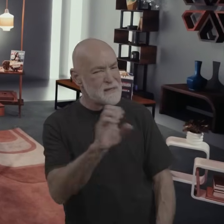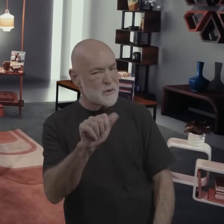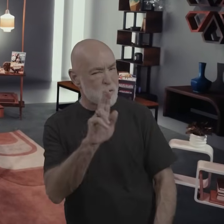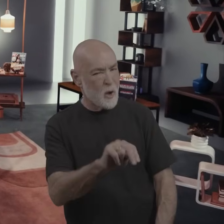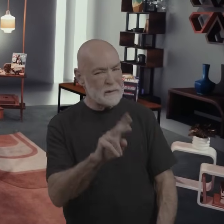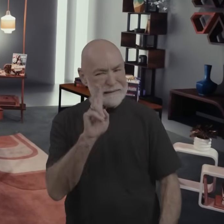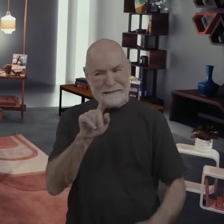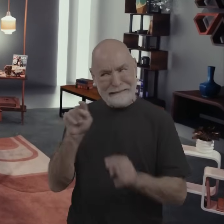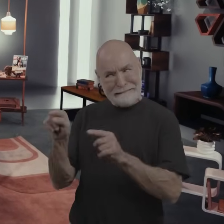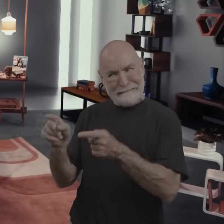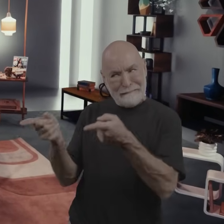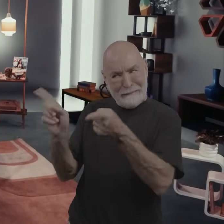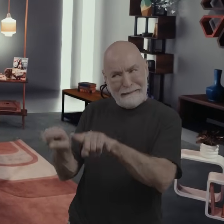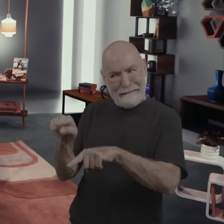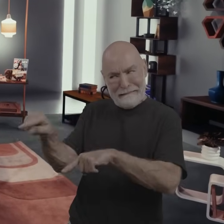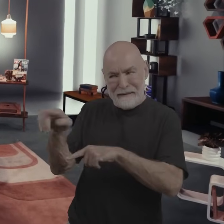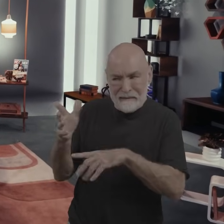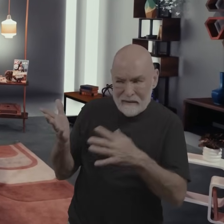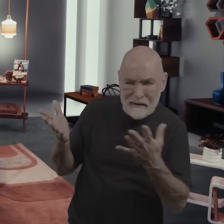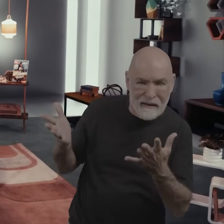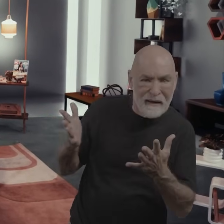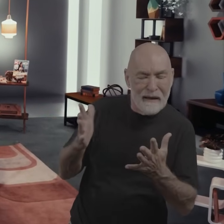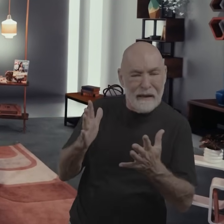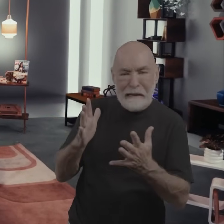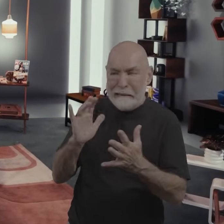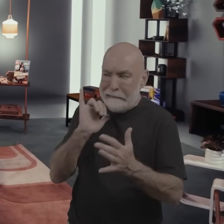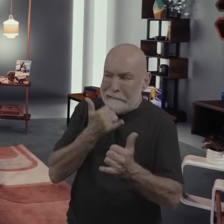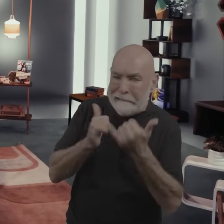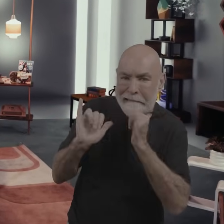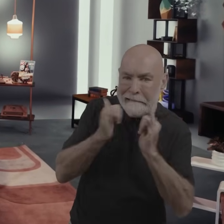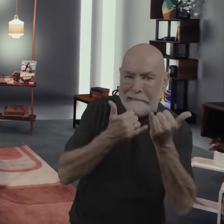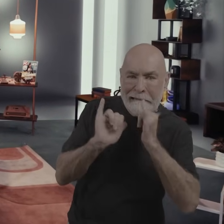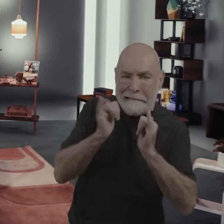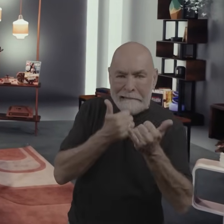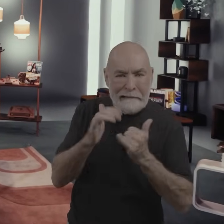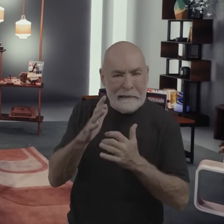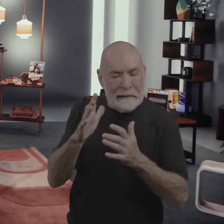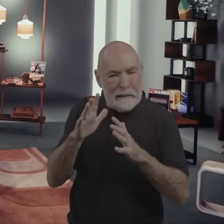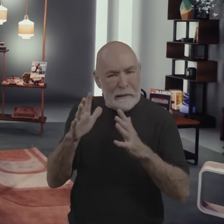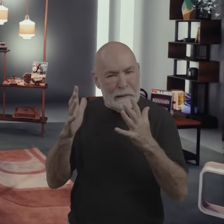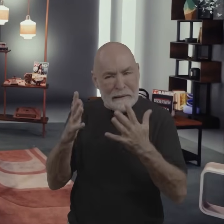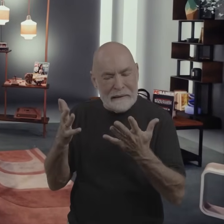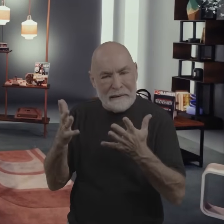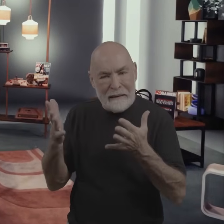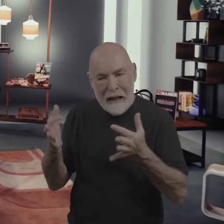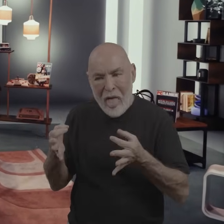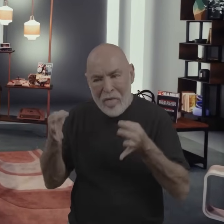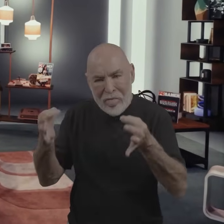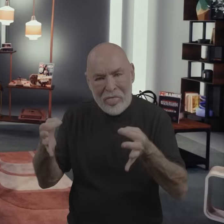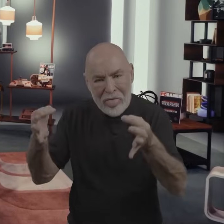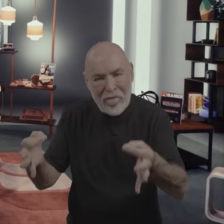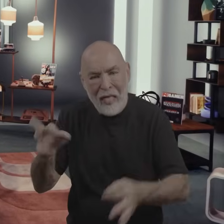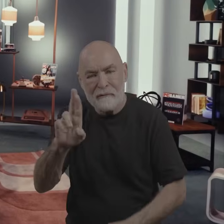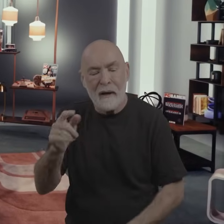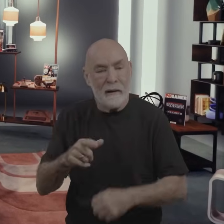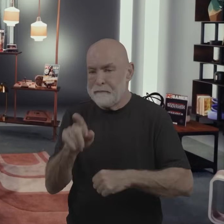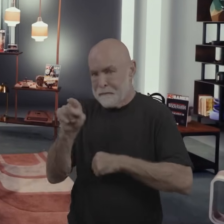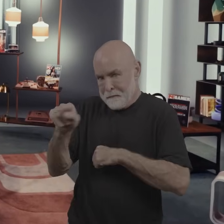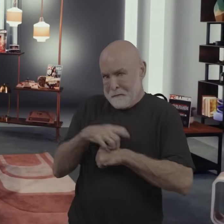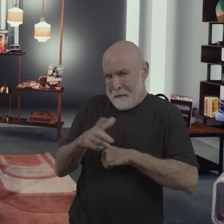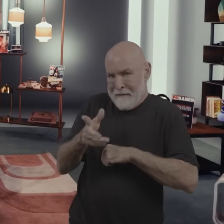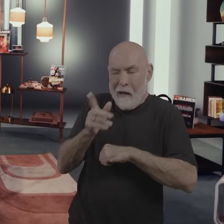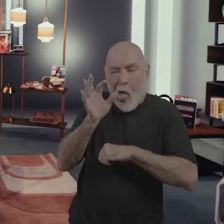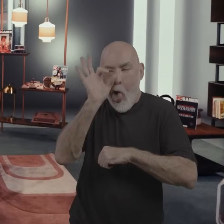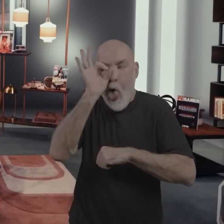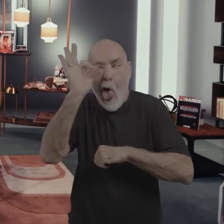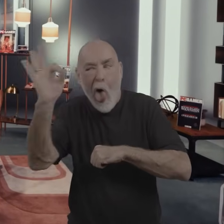Hey, Sean, should we see what's going on the factory floor? Make sure there's no production line issues holding up the rig? Well, that's a great idea, and I've invented the